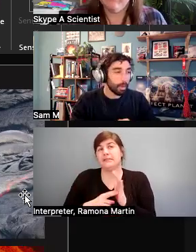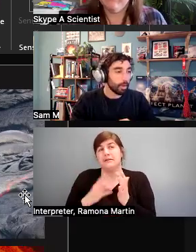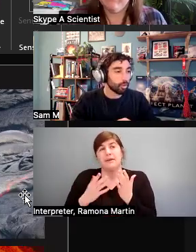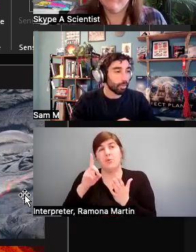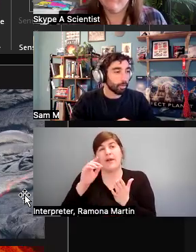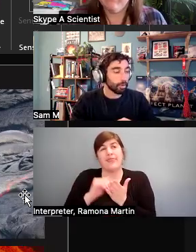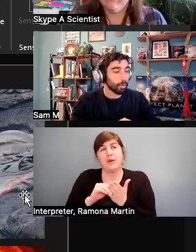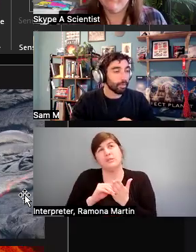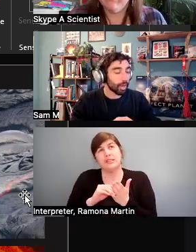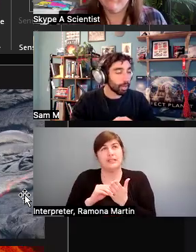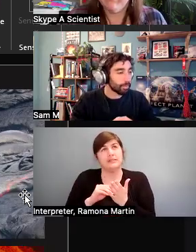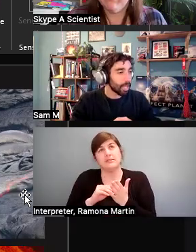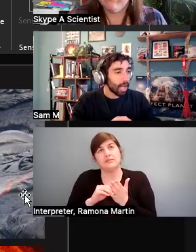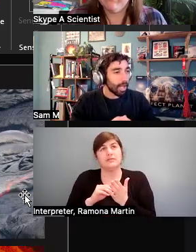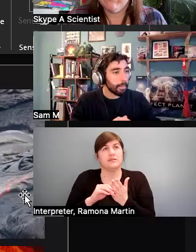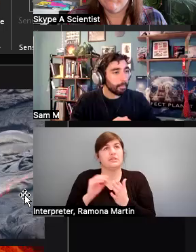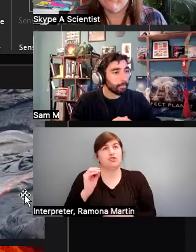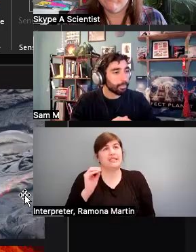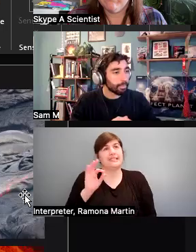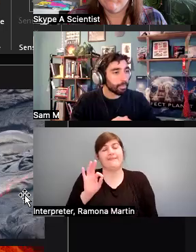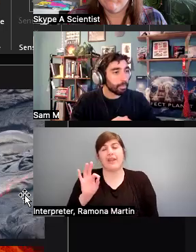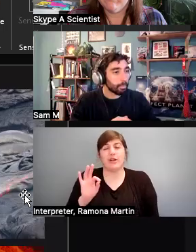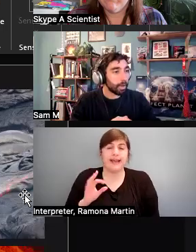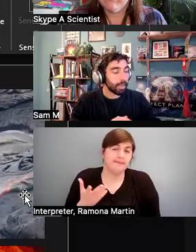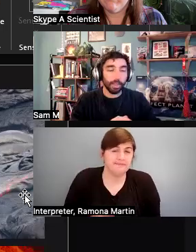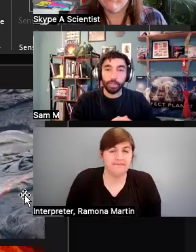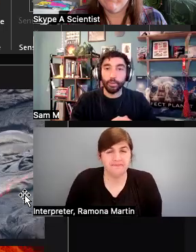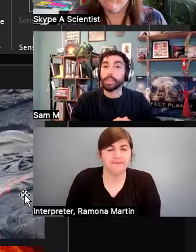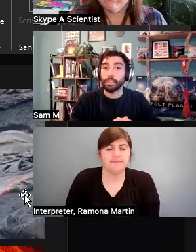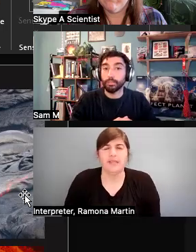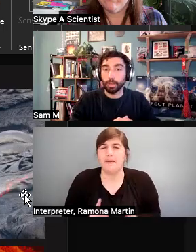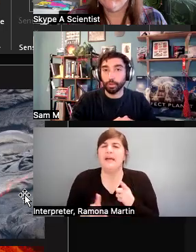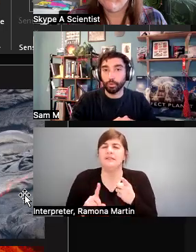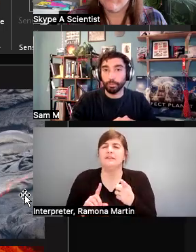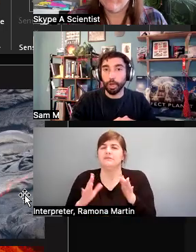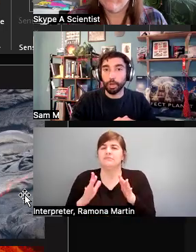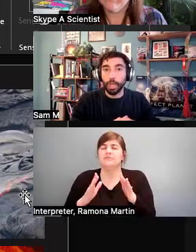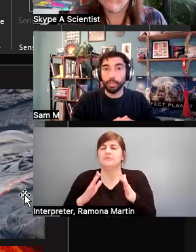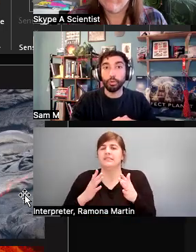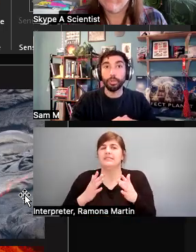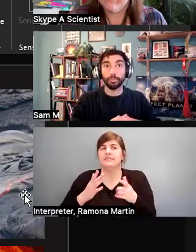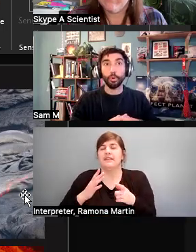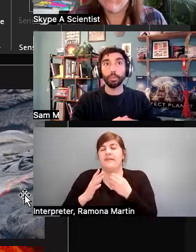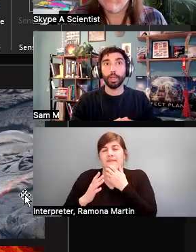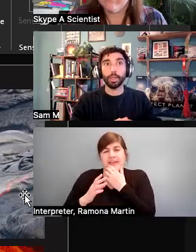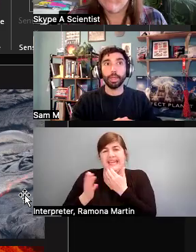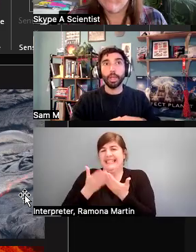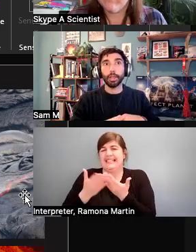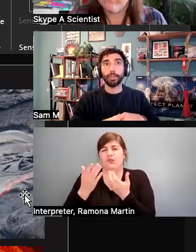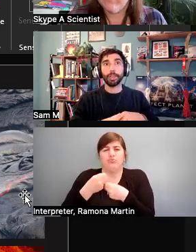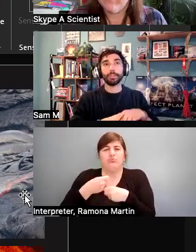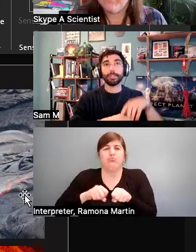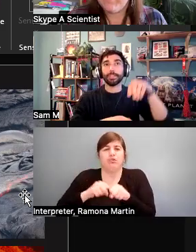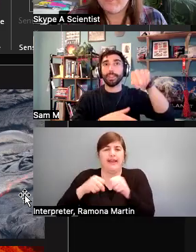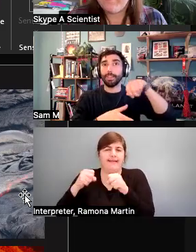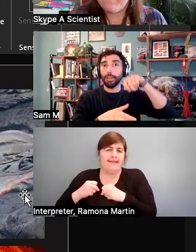about 900,000 degrees Fahrenheit. Um, but it's actually very easy to break that crust apart. It's more like